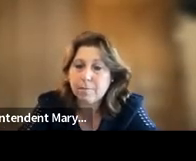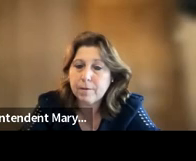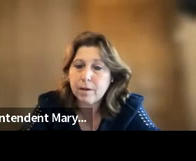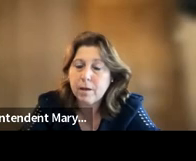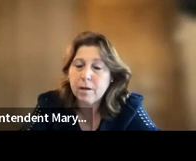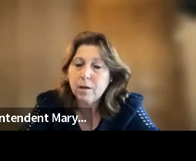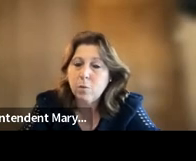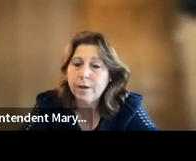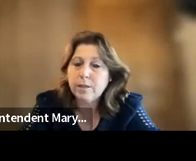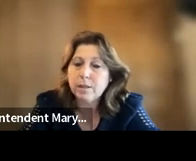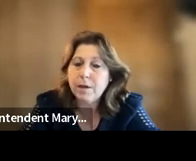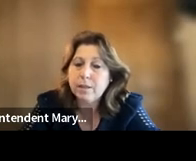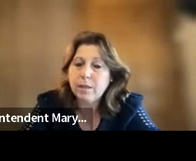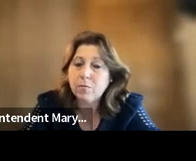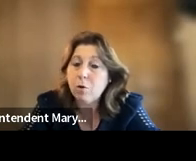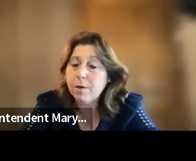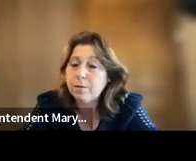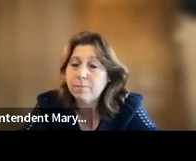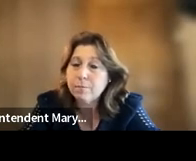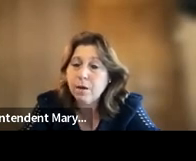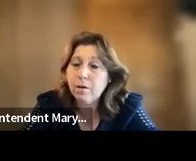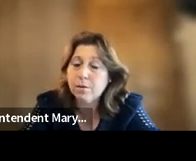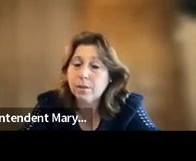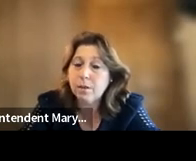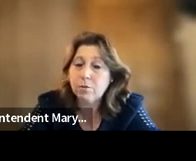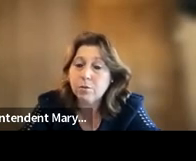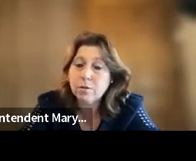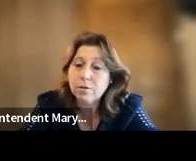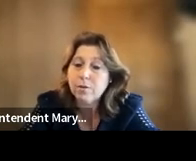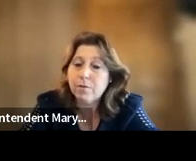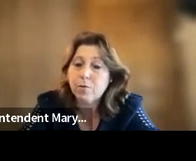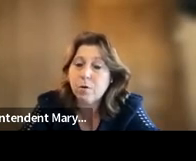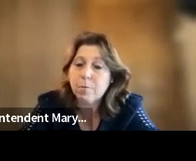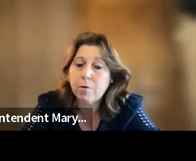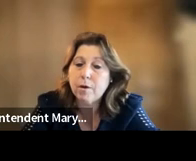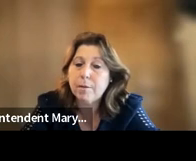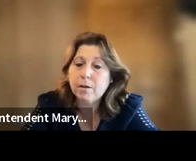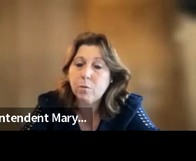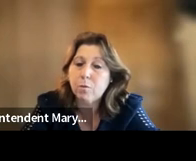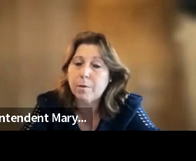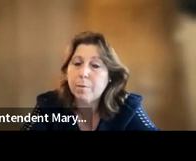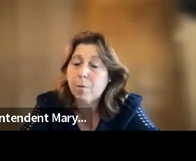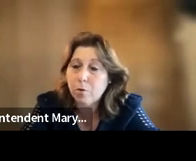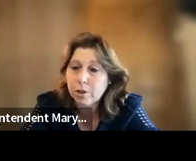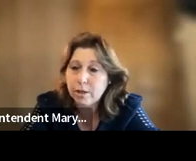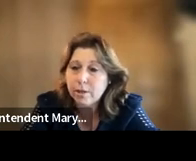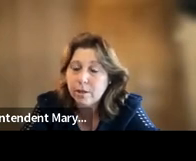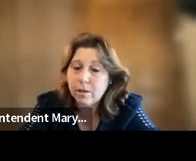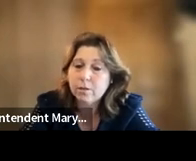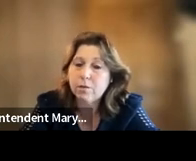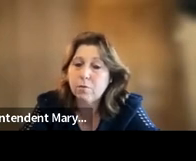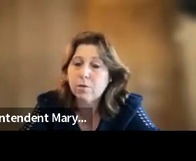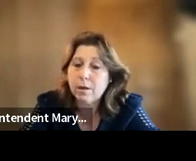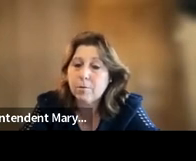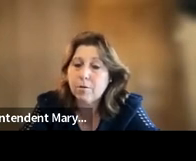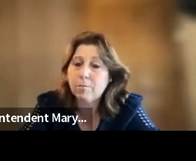programming we anticipate that the enrollment of multilingual learners for the fifth quarter programming will be proportionate